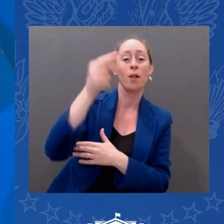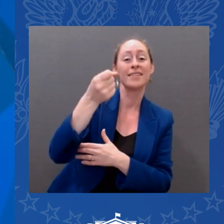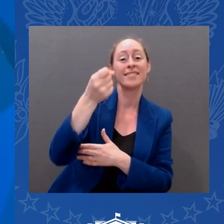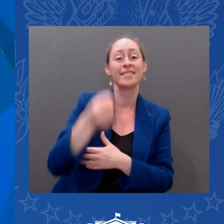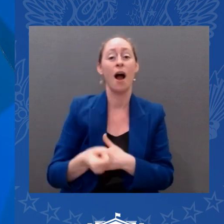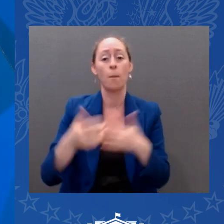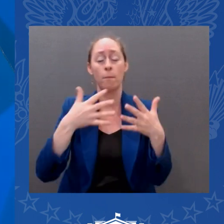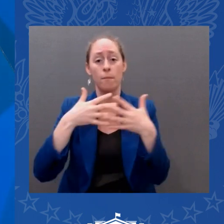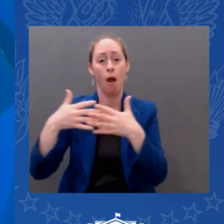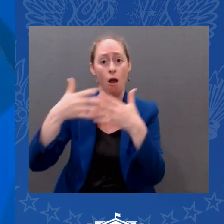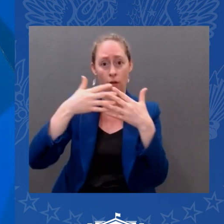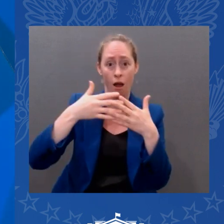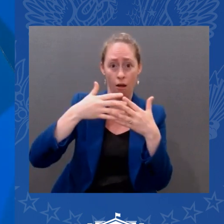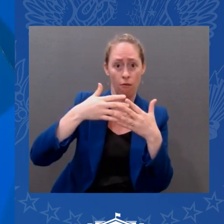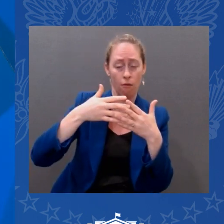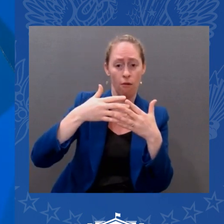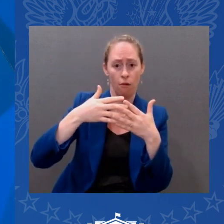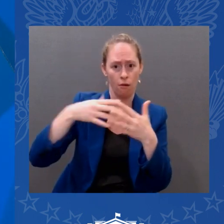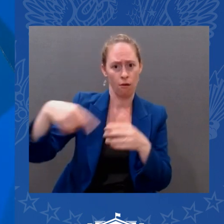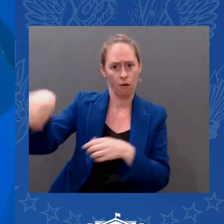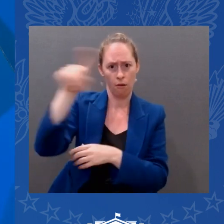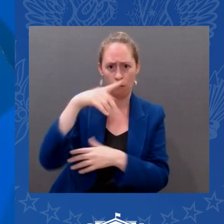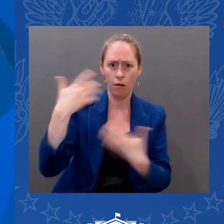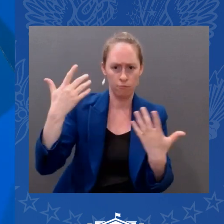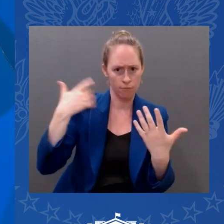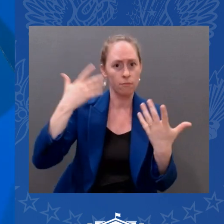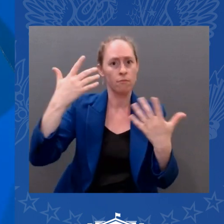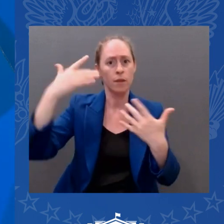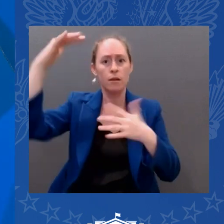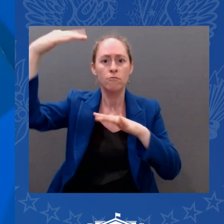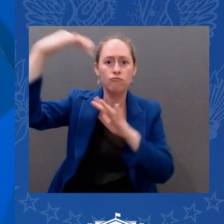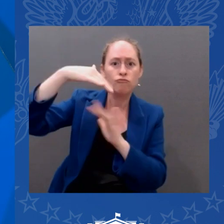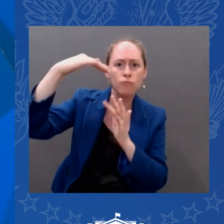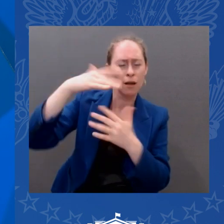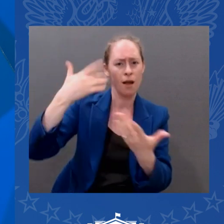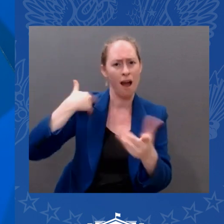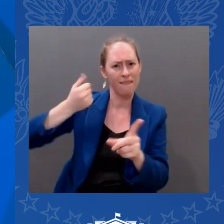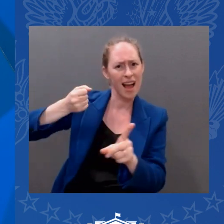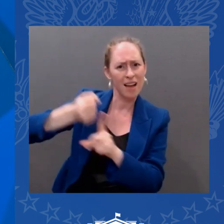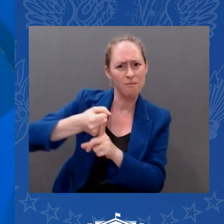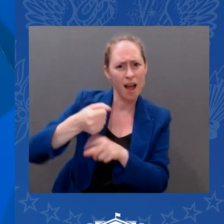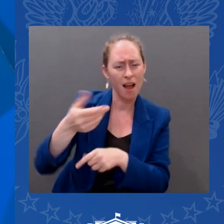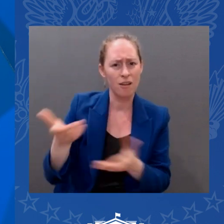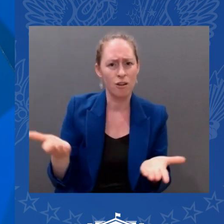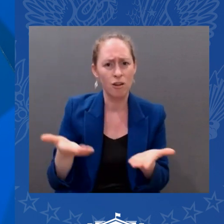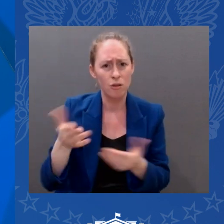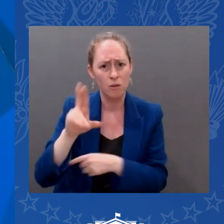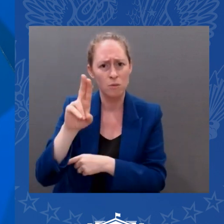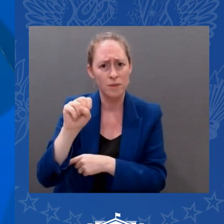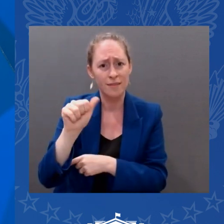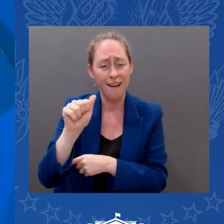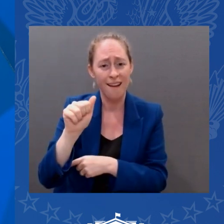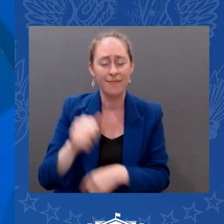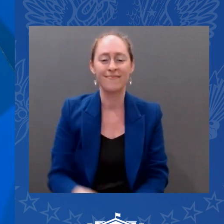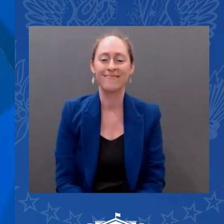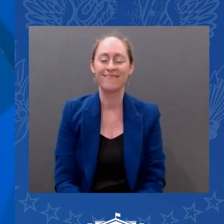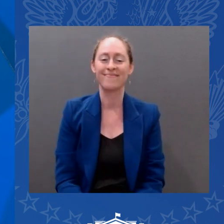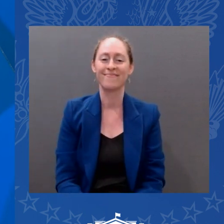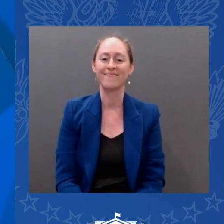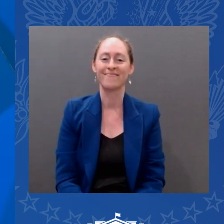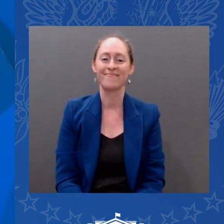so, this week, we gather once more to build a more prosperous